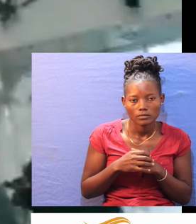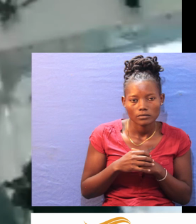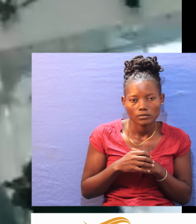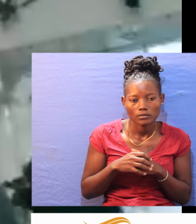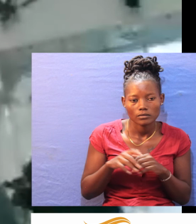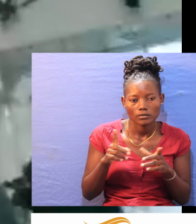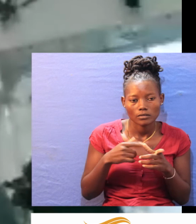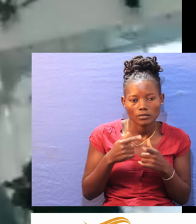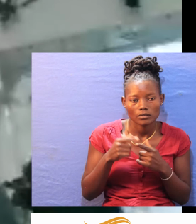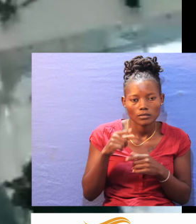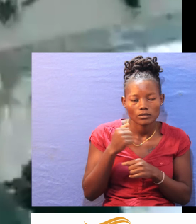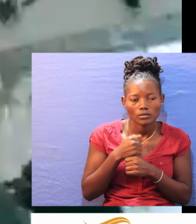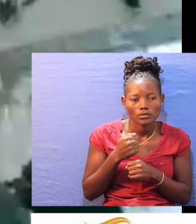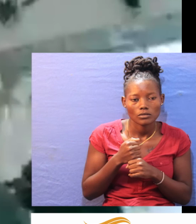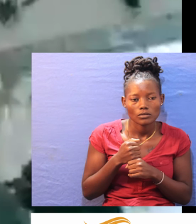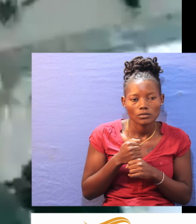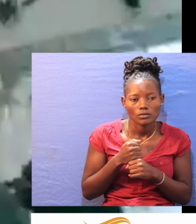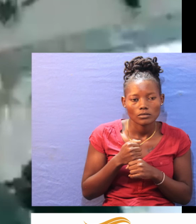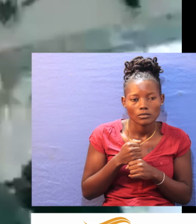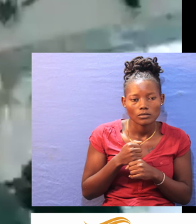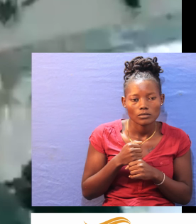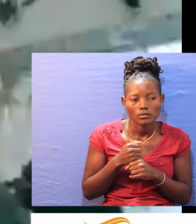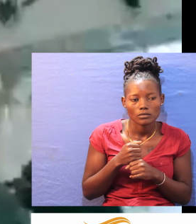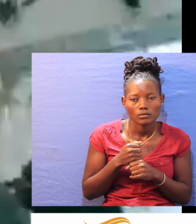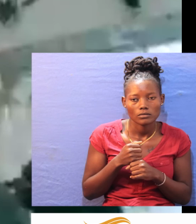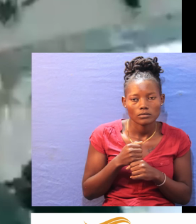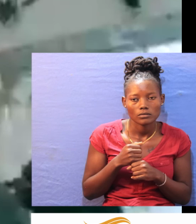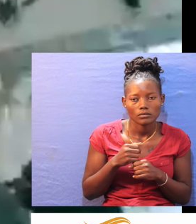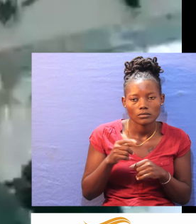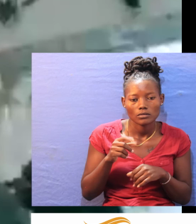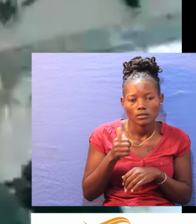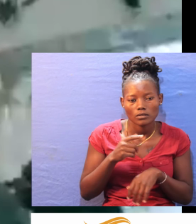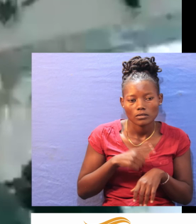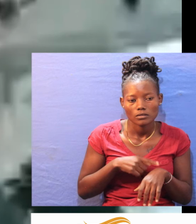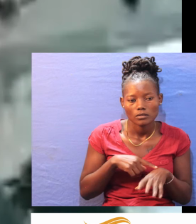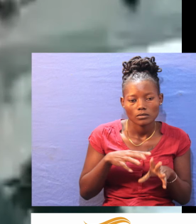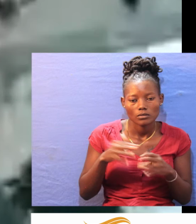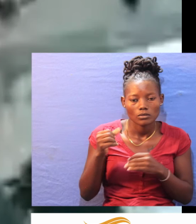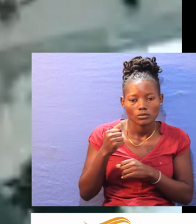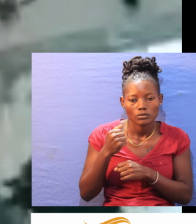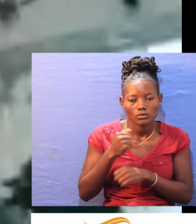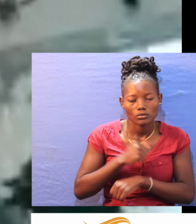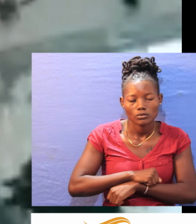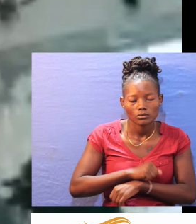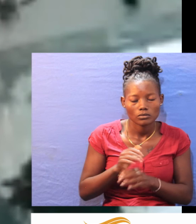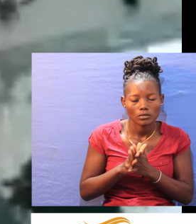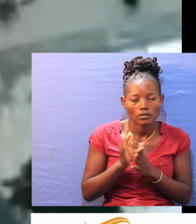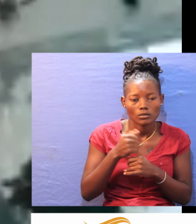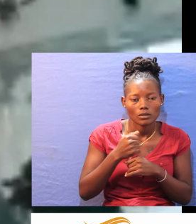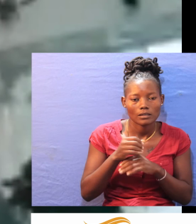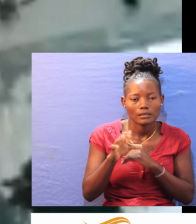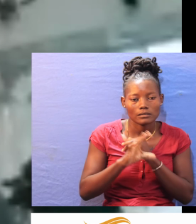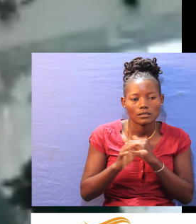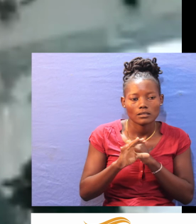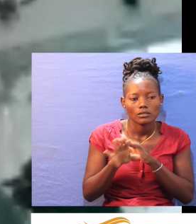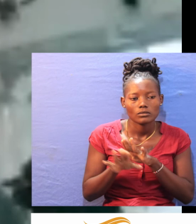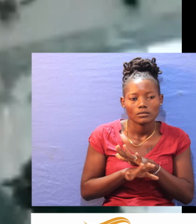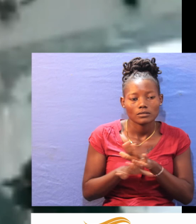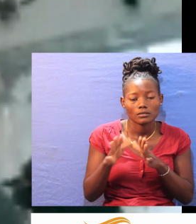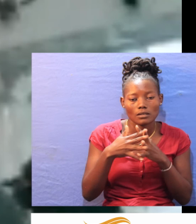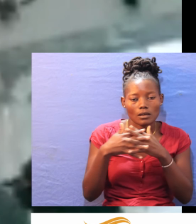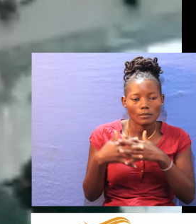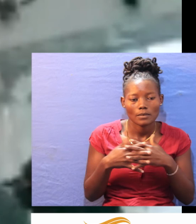you work. You know, they pay for you to go to school, and you work as a coach's assistant. So this was American